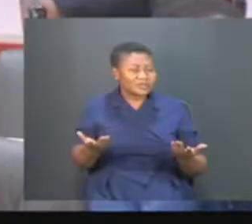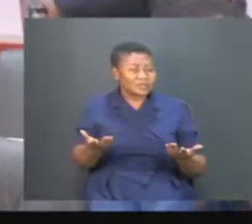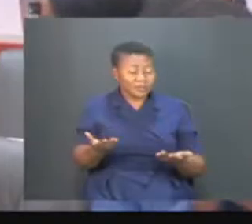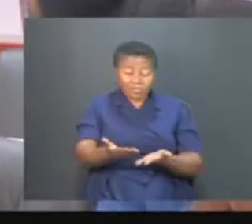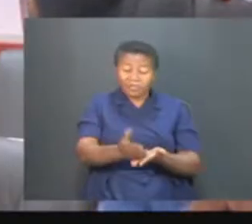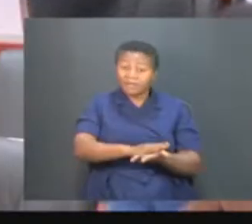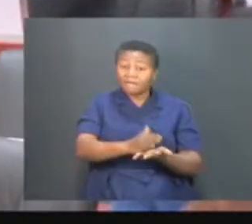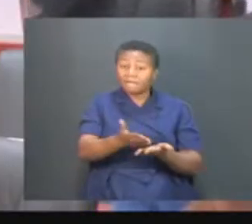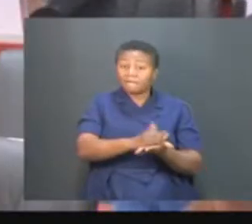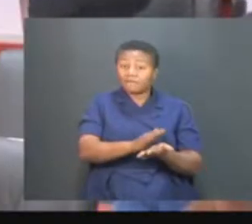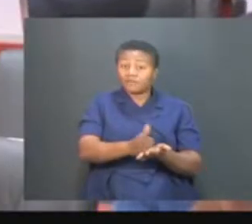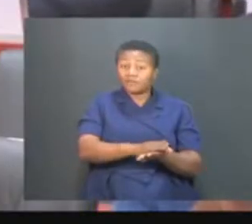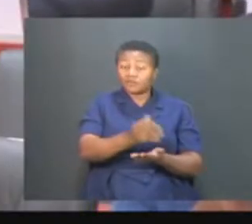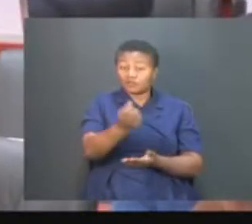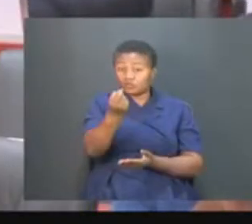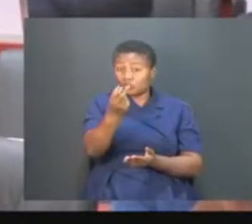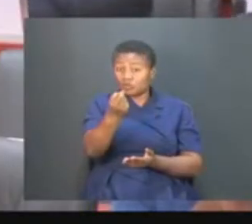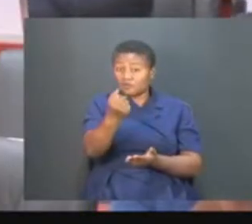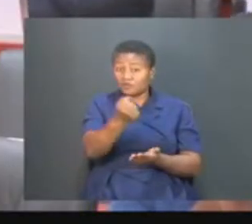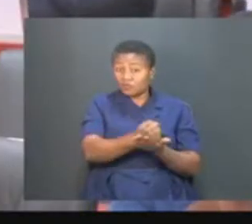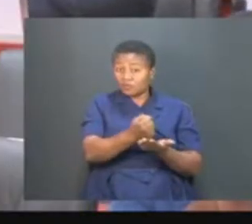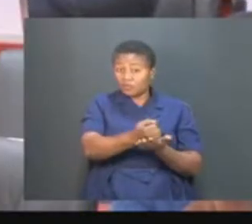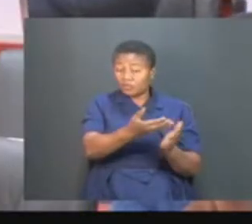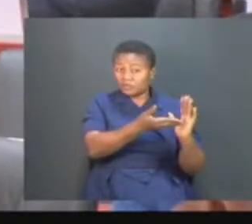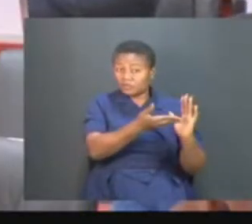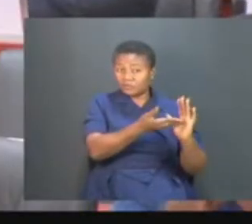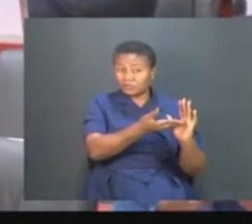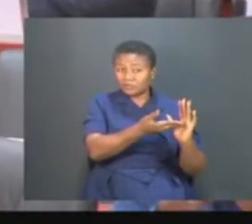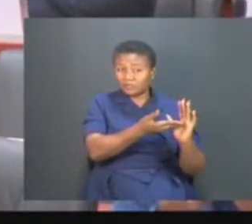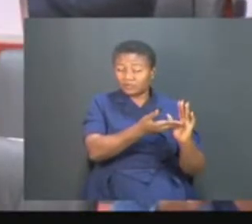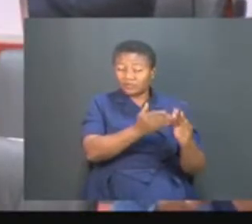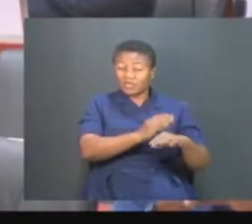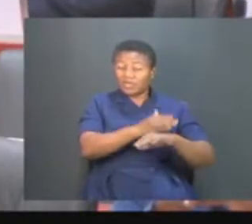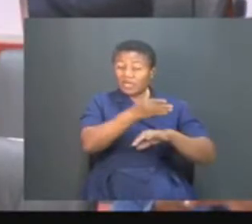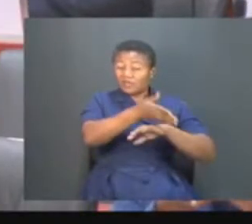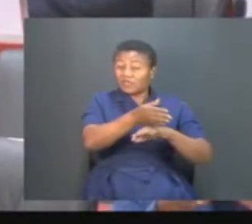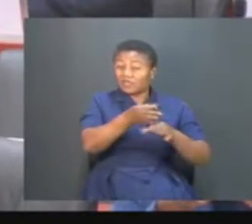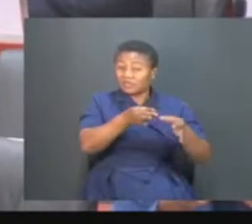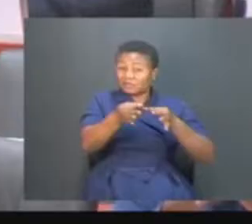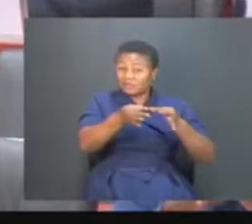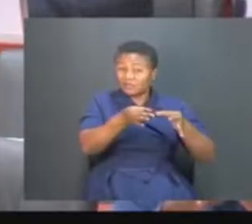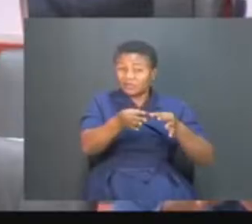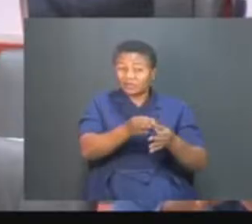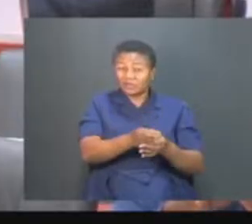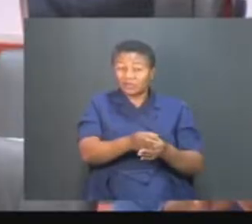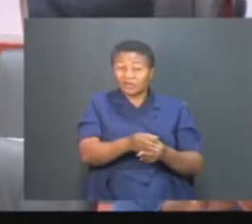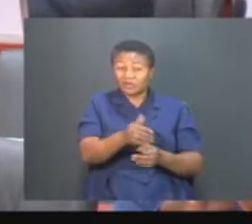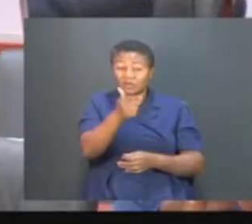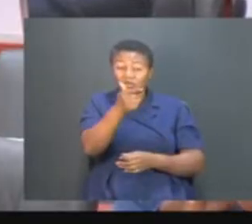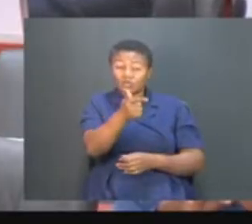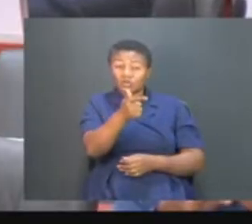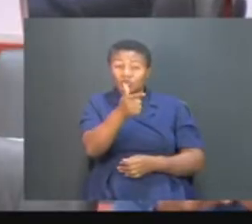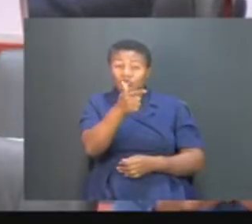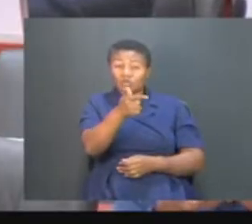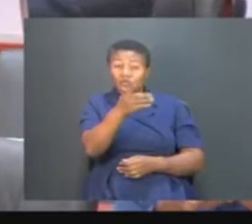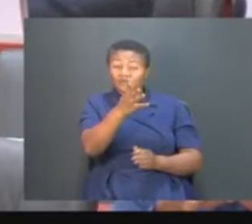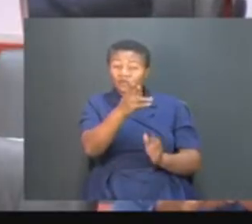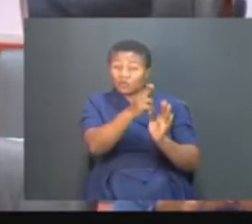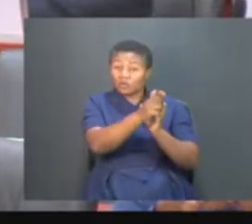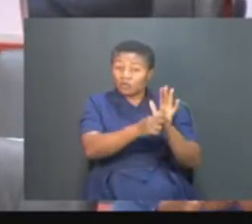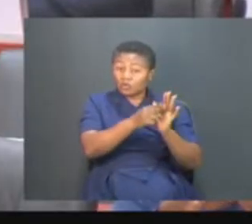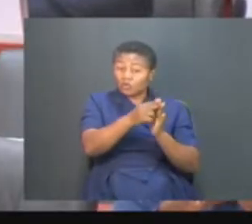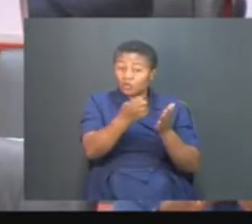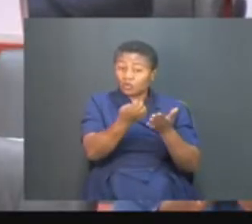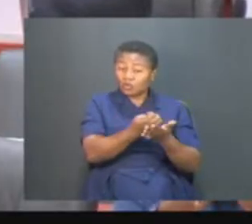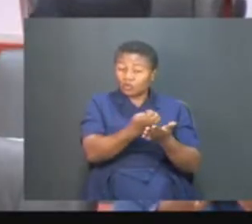12 of the bill itself, it says, under interpretations, 24-hour economy and